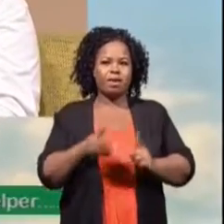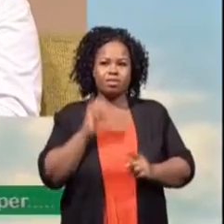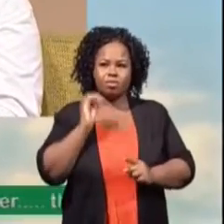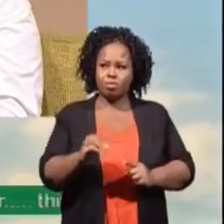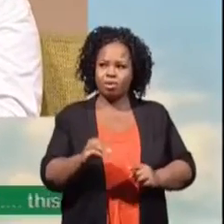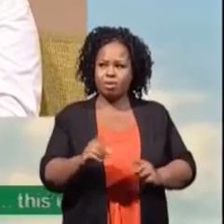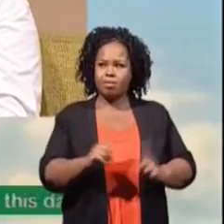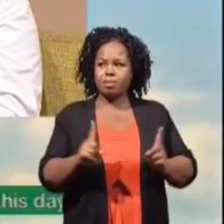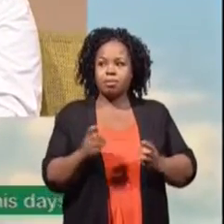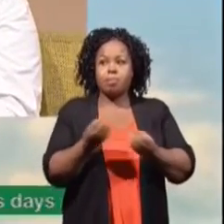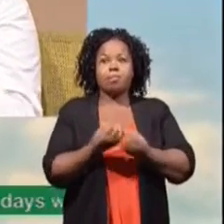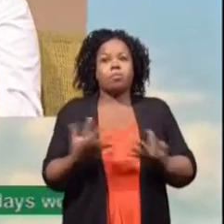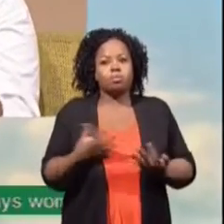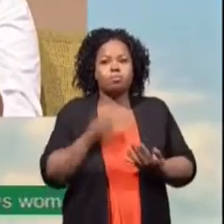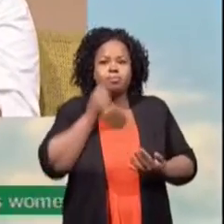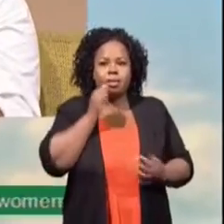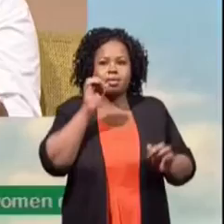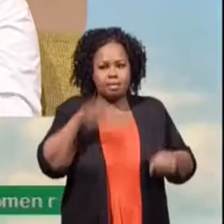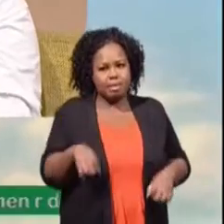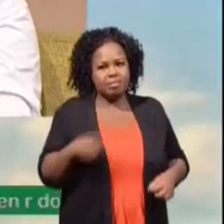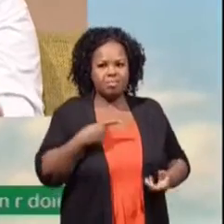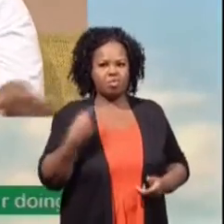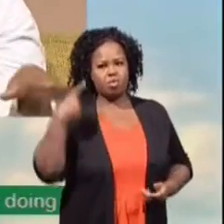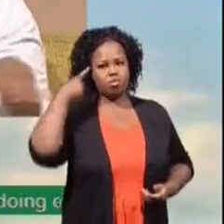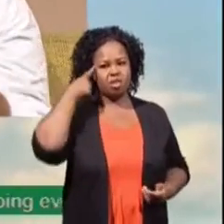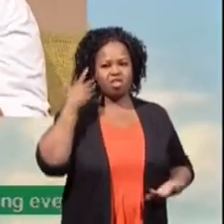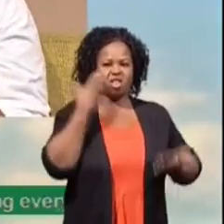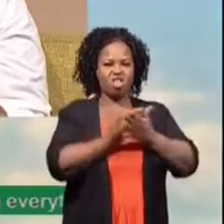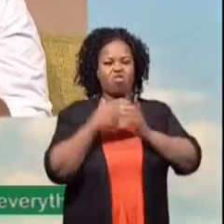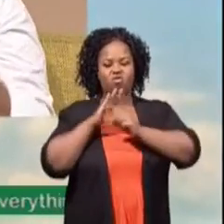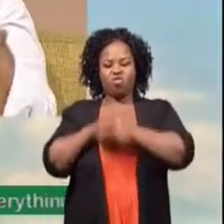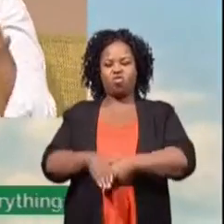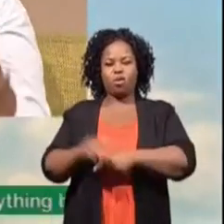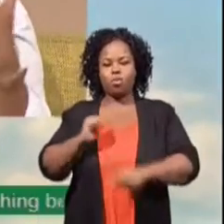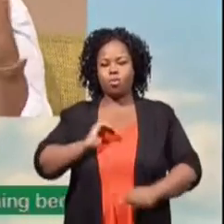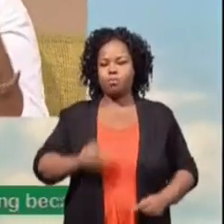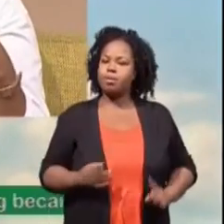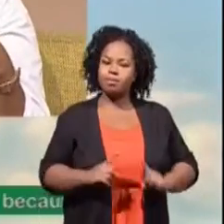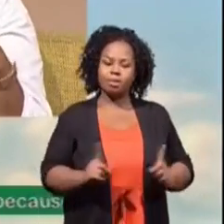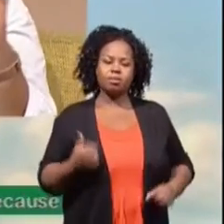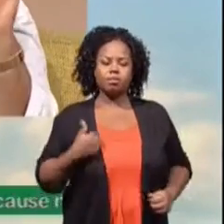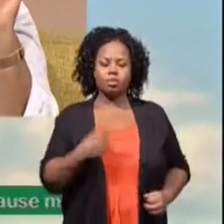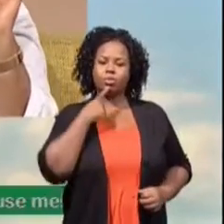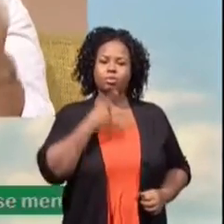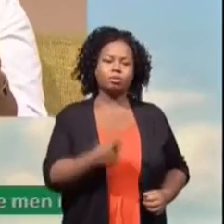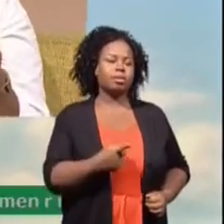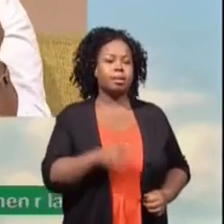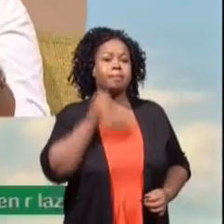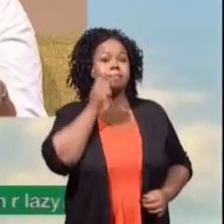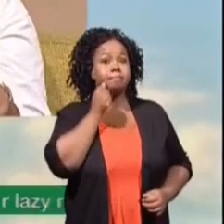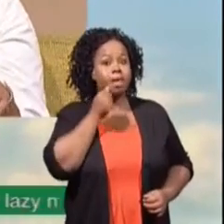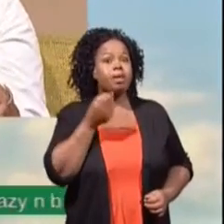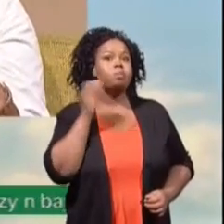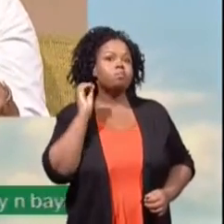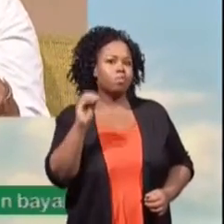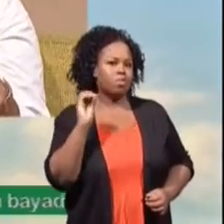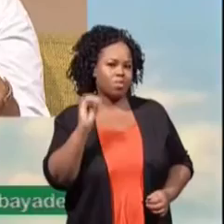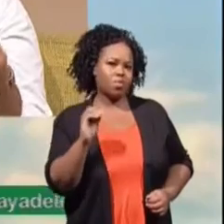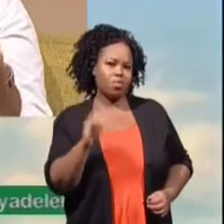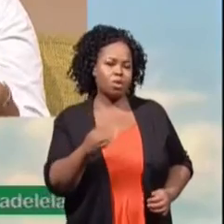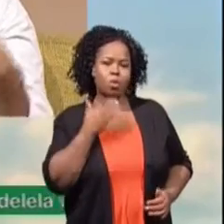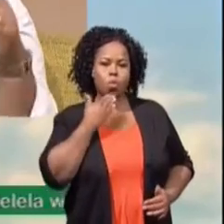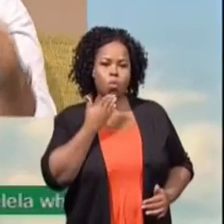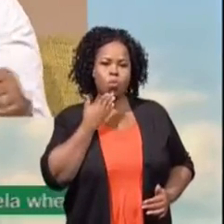violence. And yes, we know ukuthi there are some men, majority maybe, that think ukuthi they can walk all over women. But I just want to come here and say there are